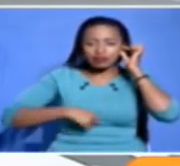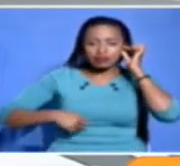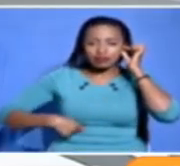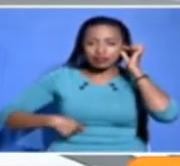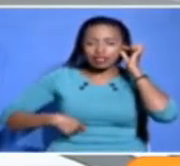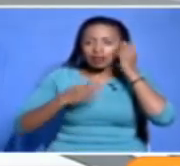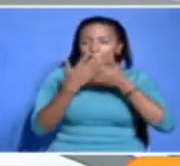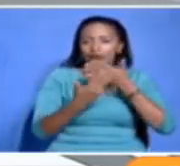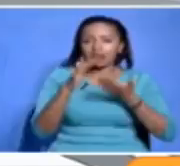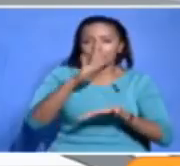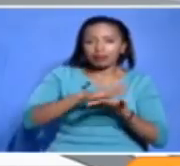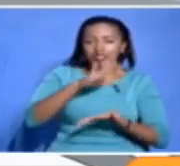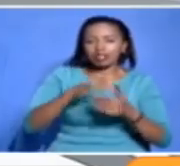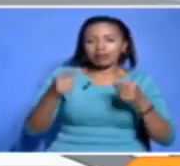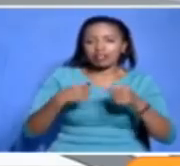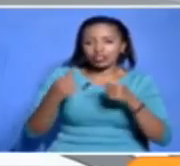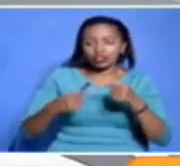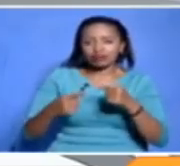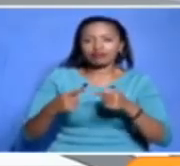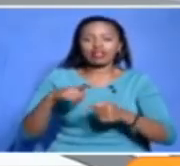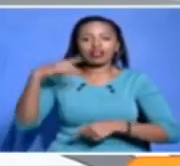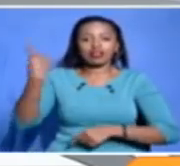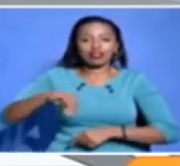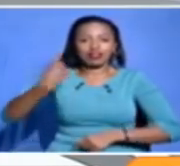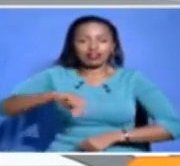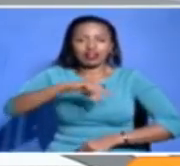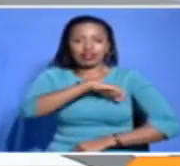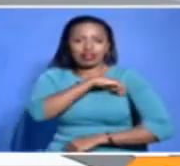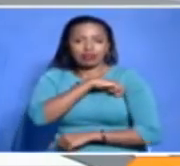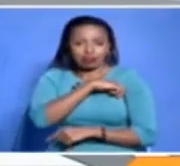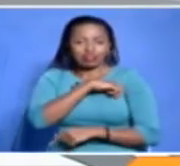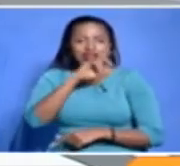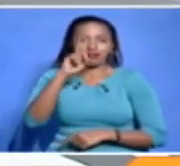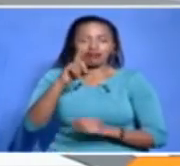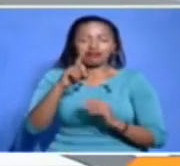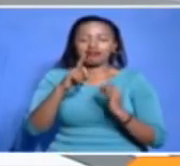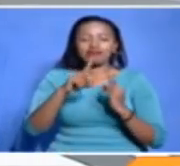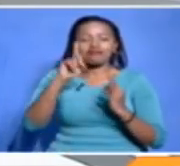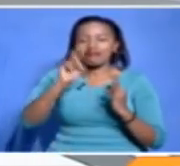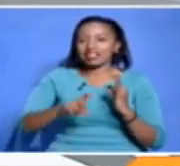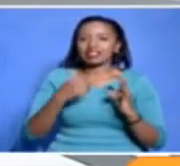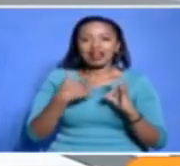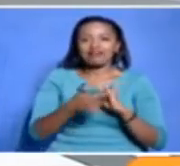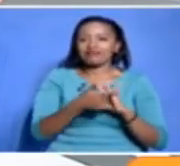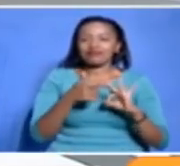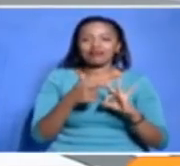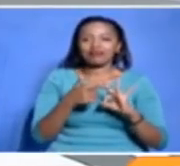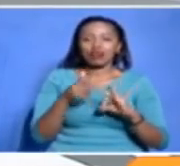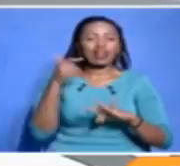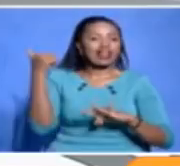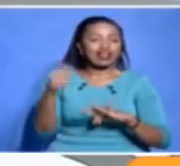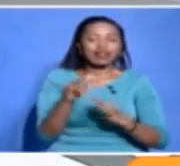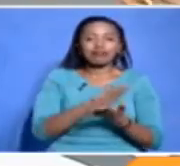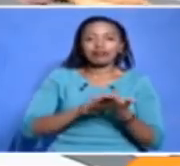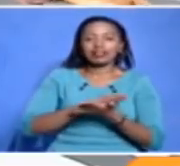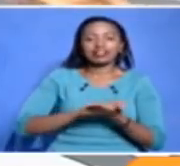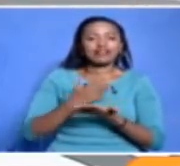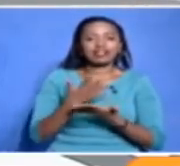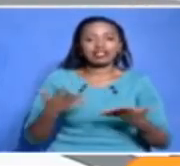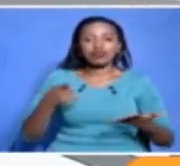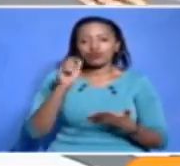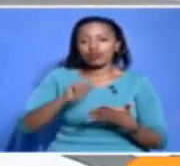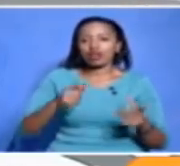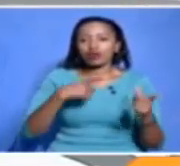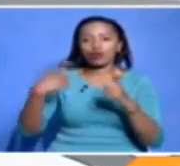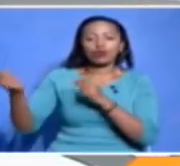pressure machine. These are all things that they must have at any basic health facility. You could be going to your specialist